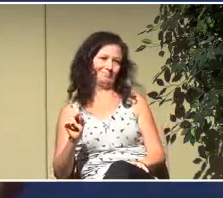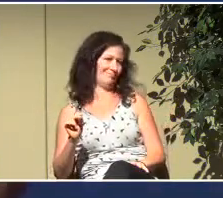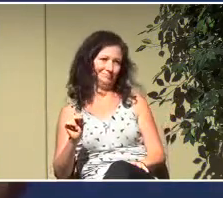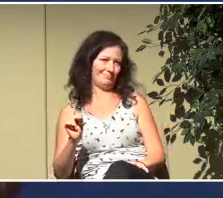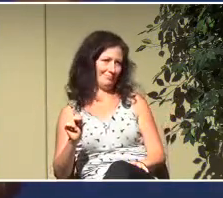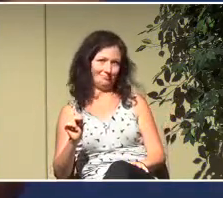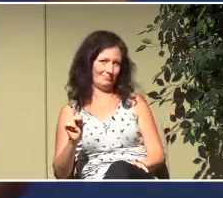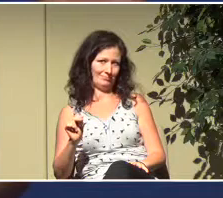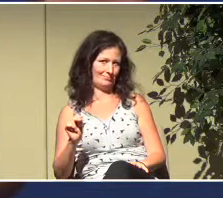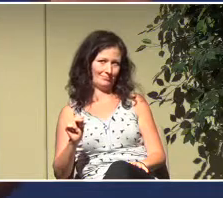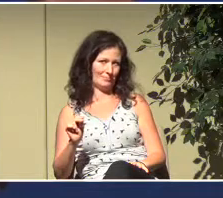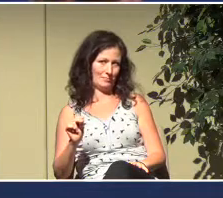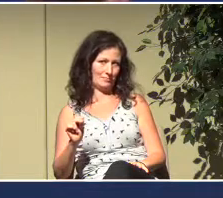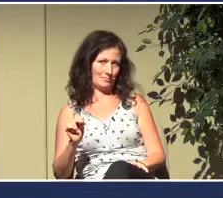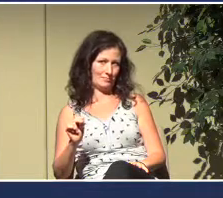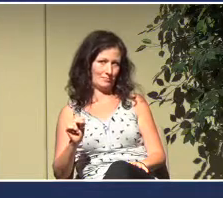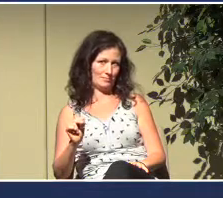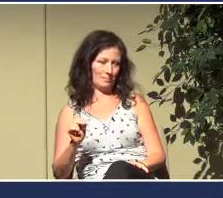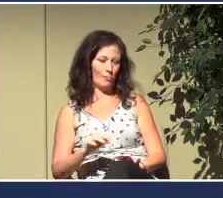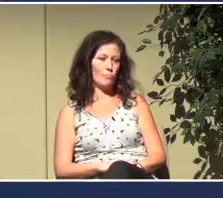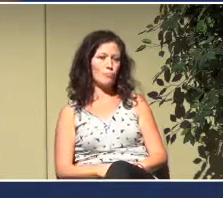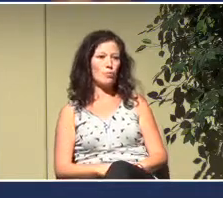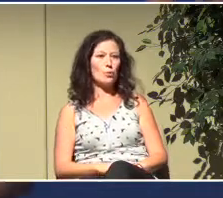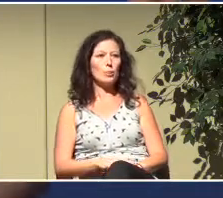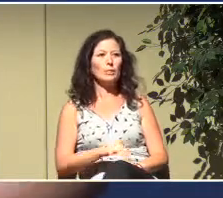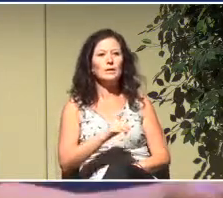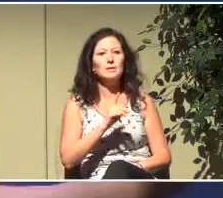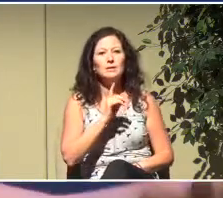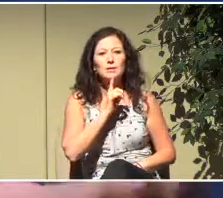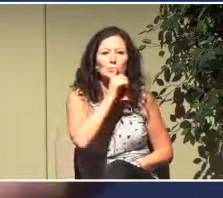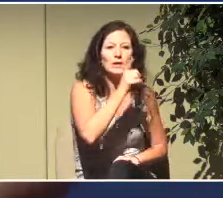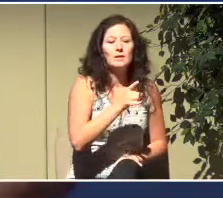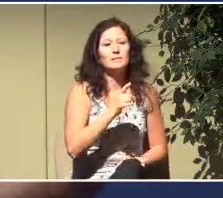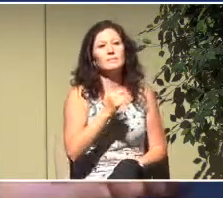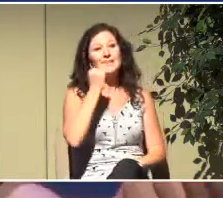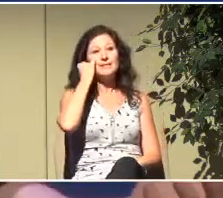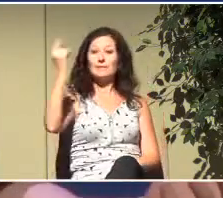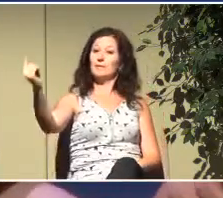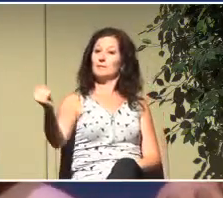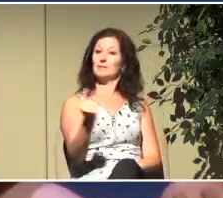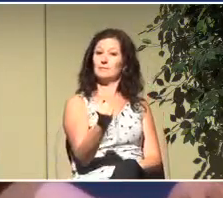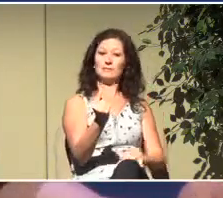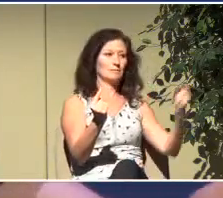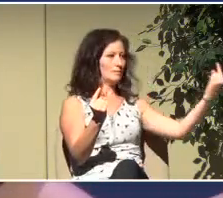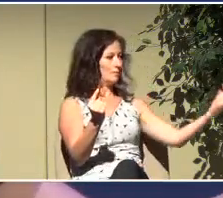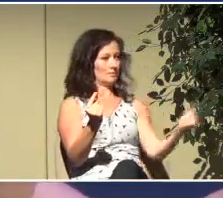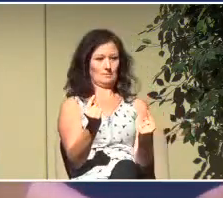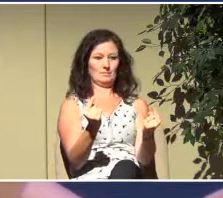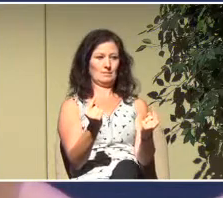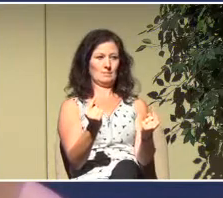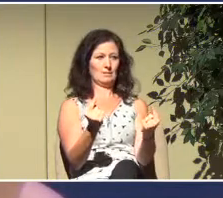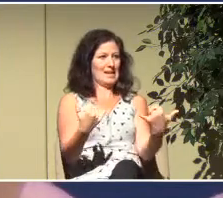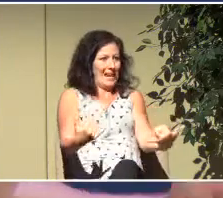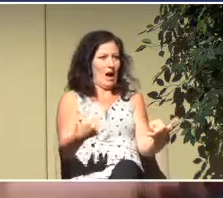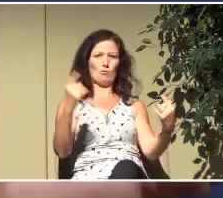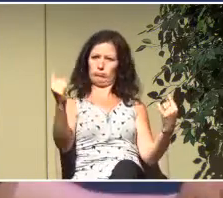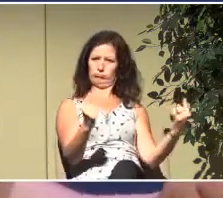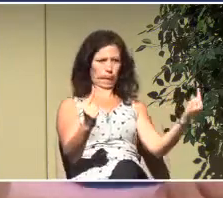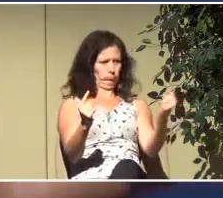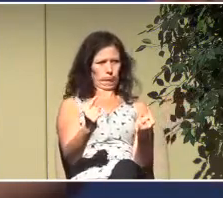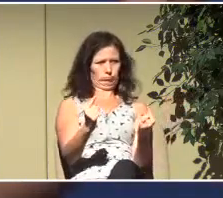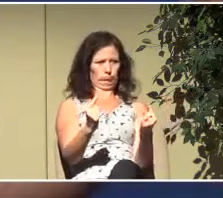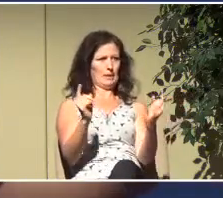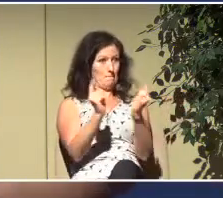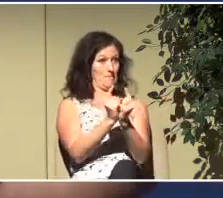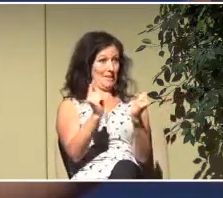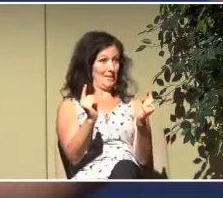because in our imagination, the reality is that when a member of the enslaved group would encounter a member of the oppressing group in the